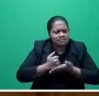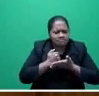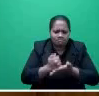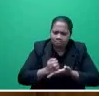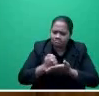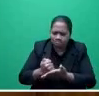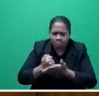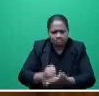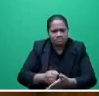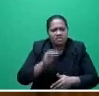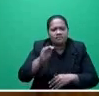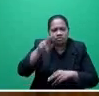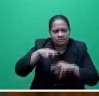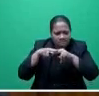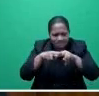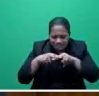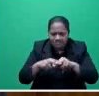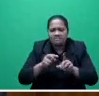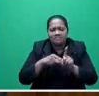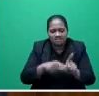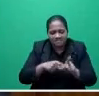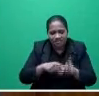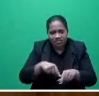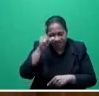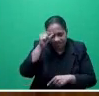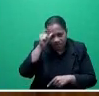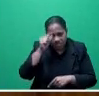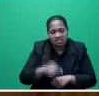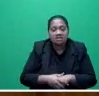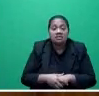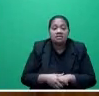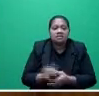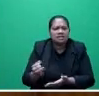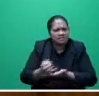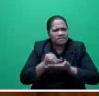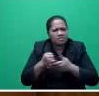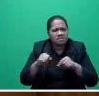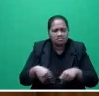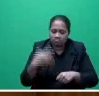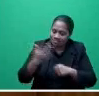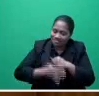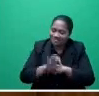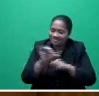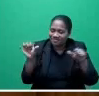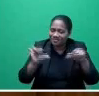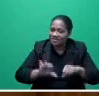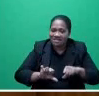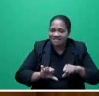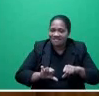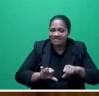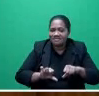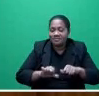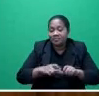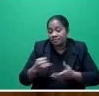future of Fiji and the young Fijians. The investment in this sector will never fail. Investment in